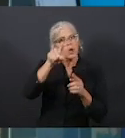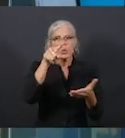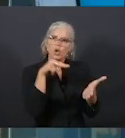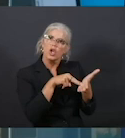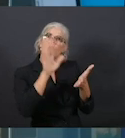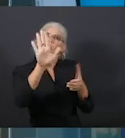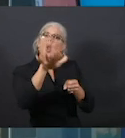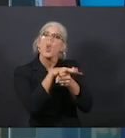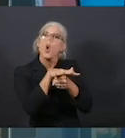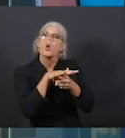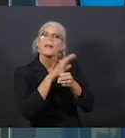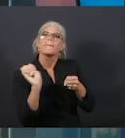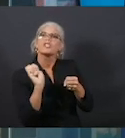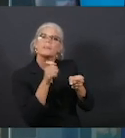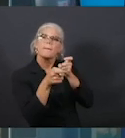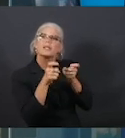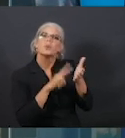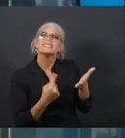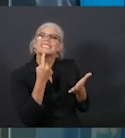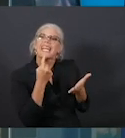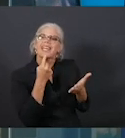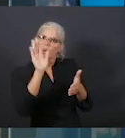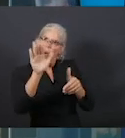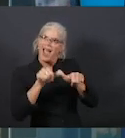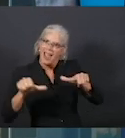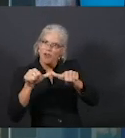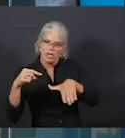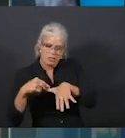emergency management agency. Also, as the governor said,